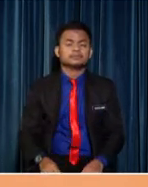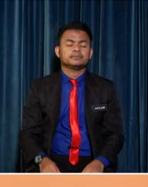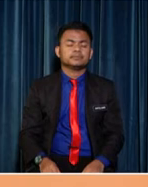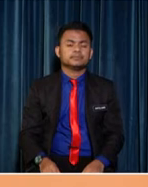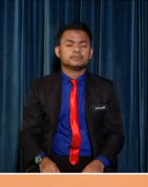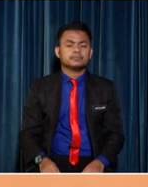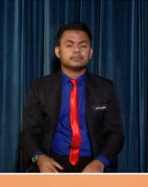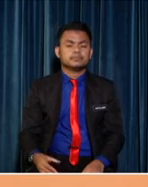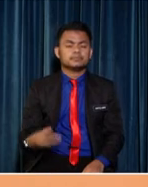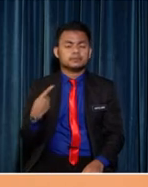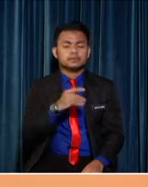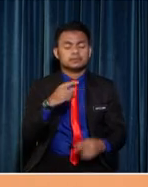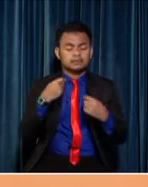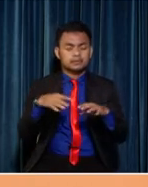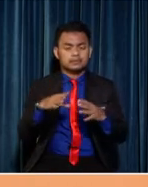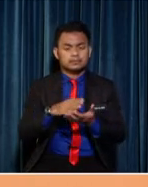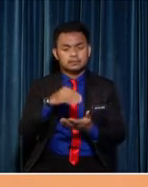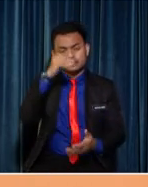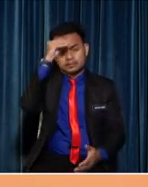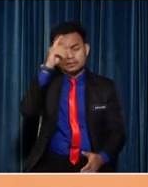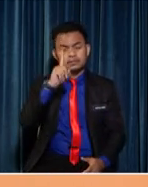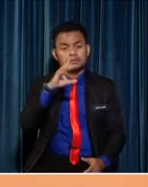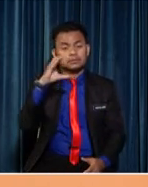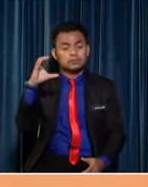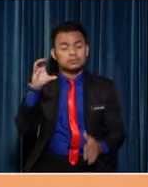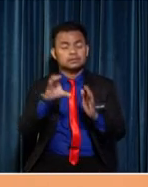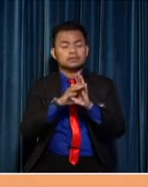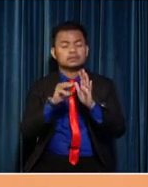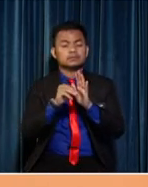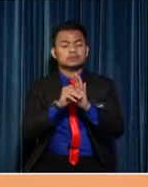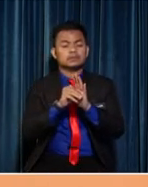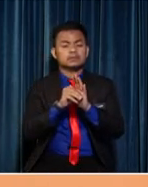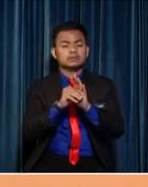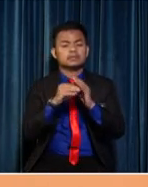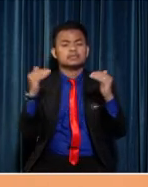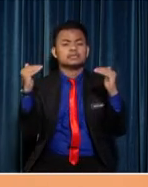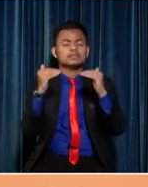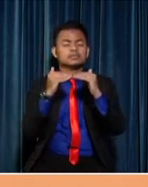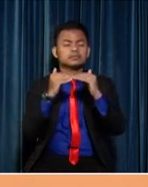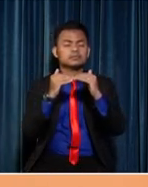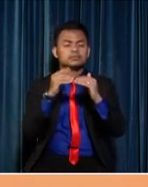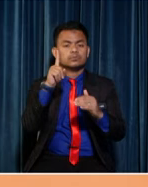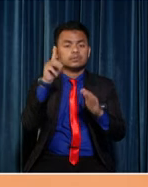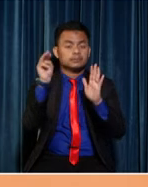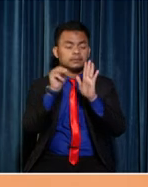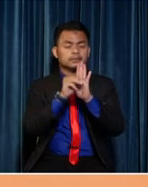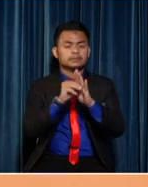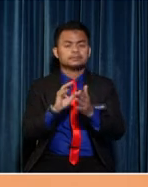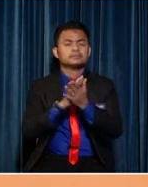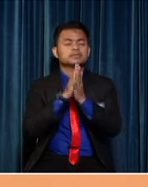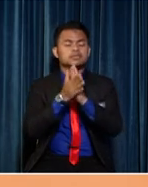We have learned that 100 centimeters is equal to 1 meter.